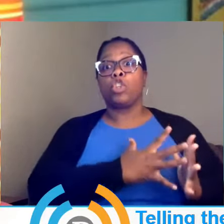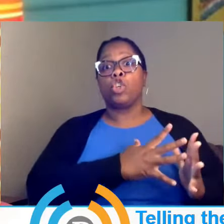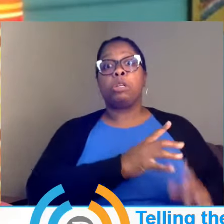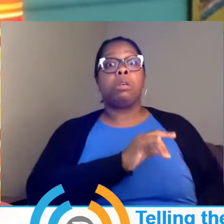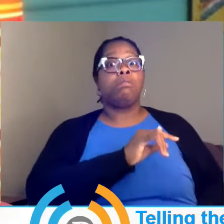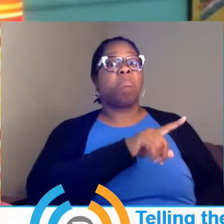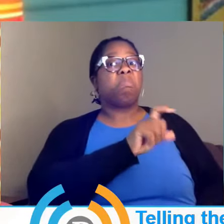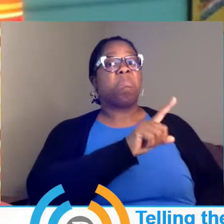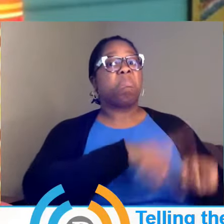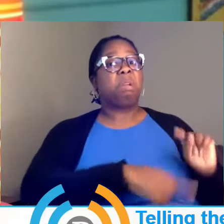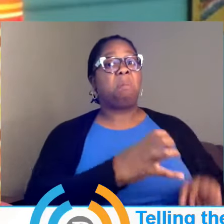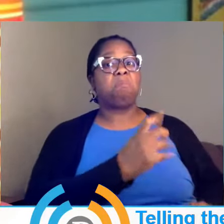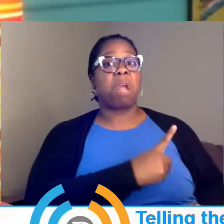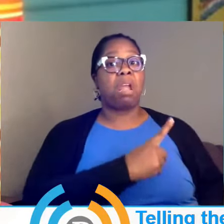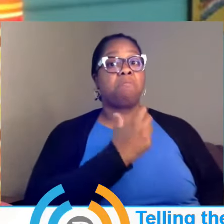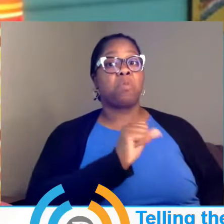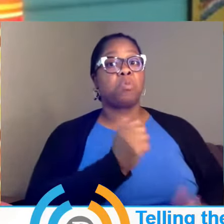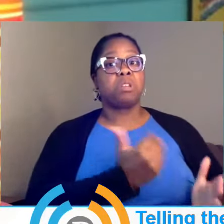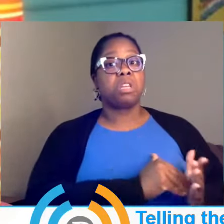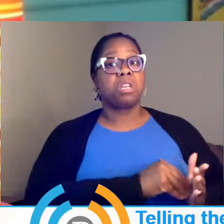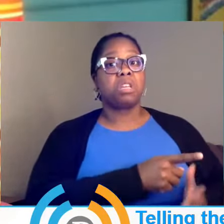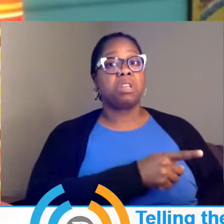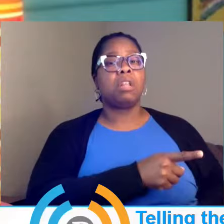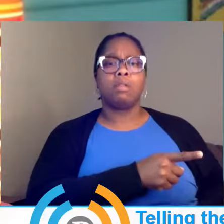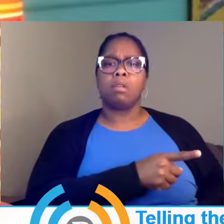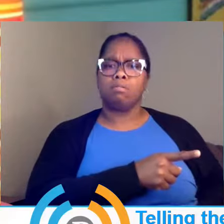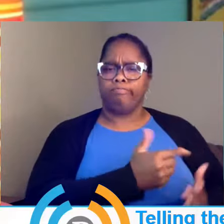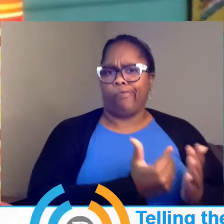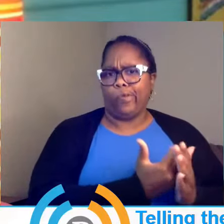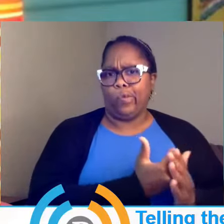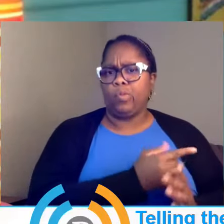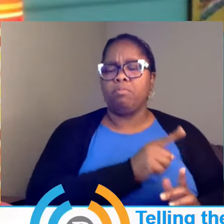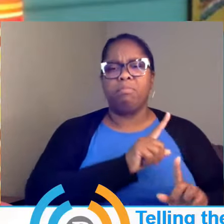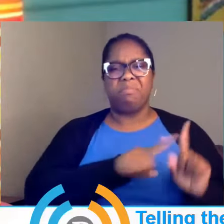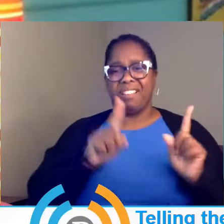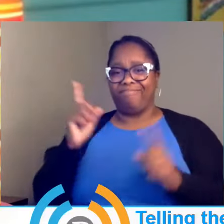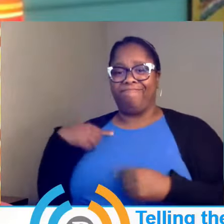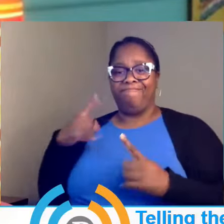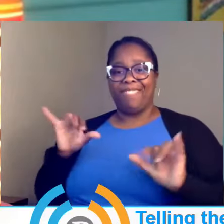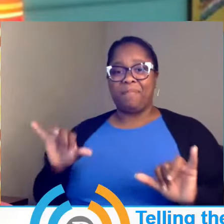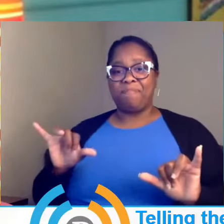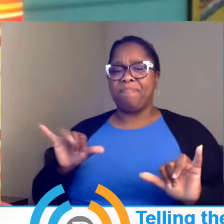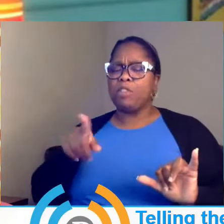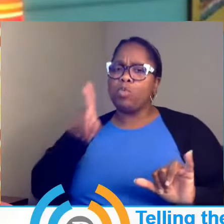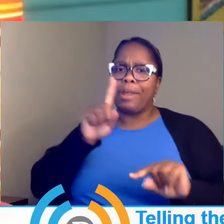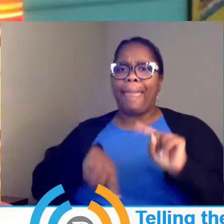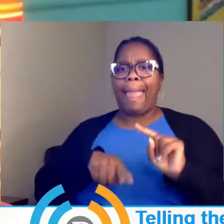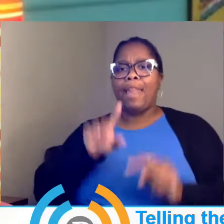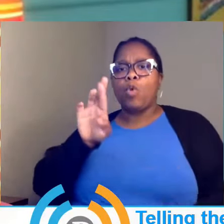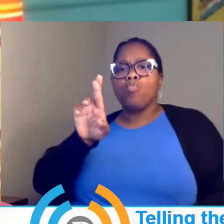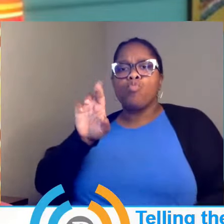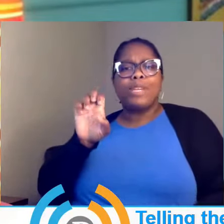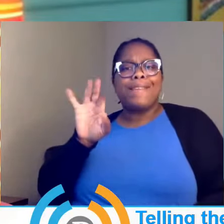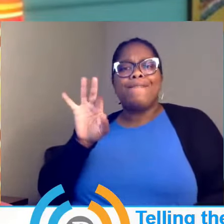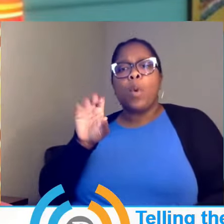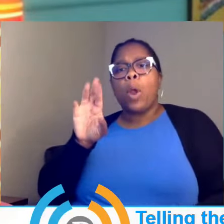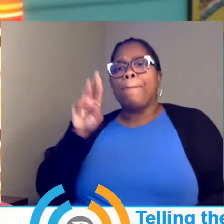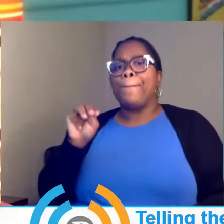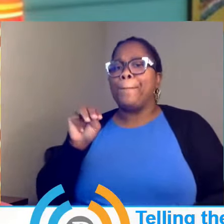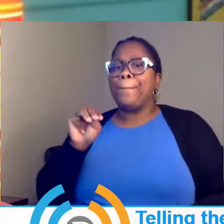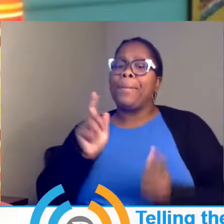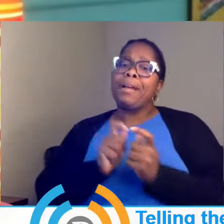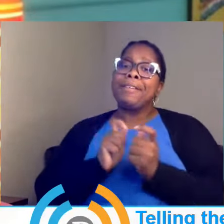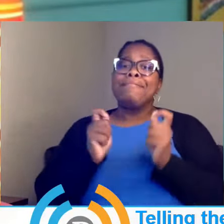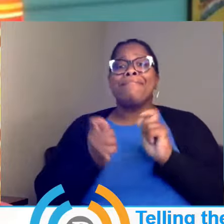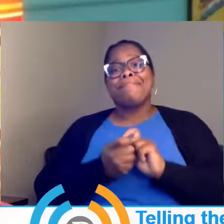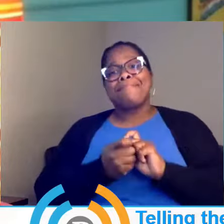people are being treated the same way as always. You can't reform what's been built and designed with intention. Specifically here,